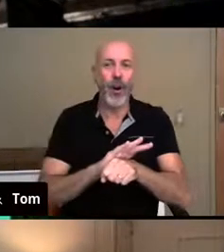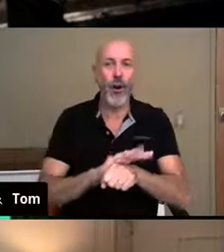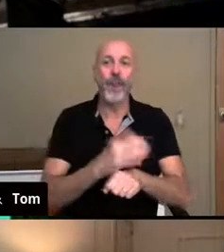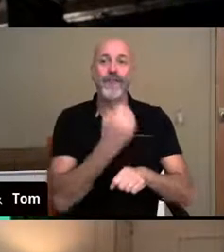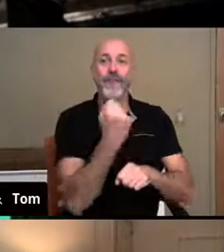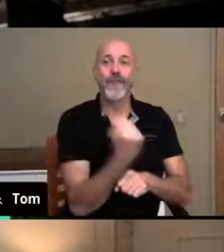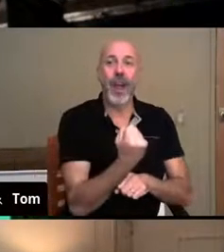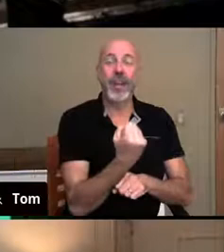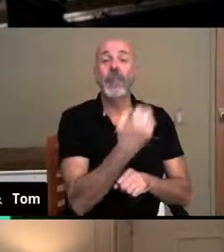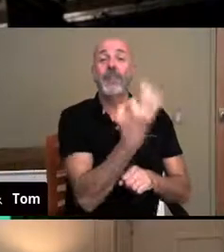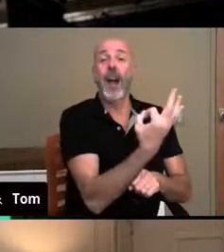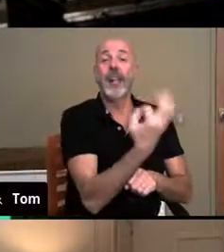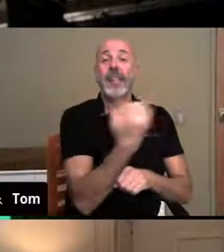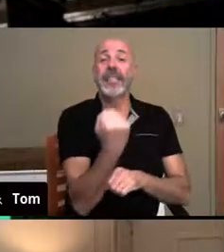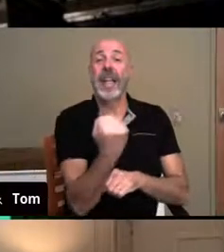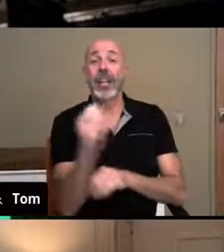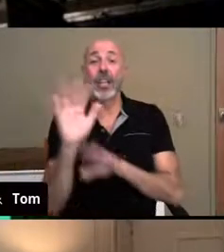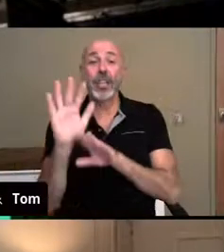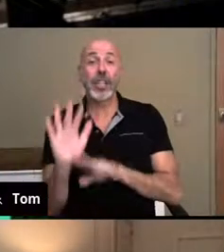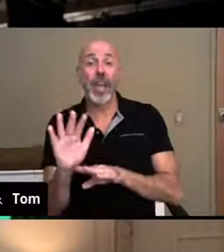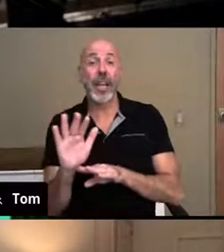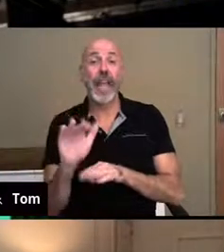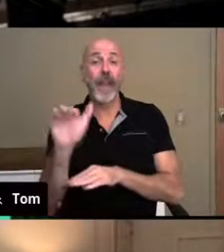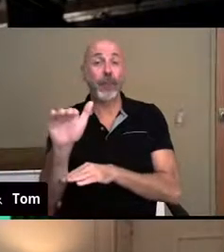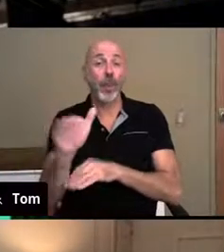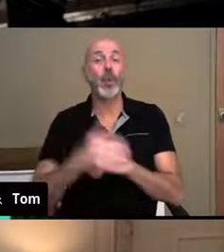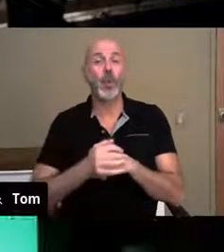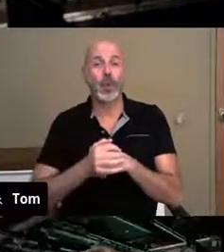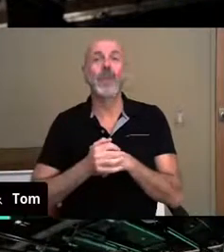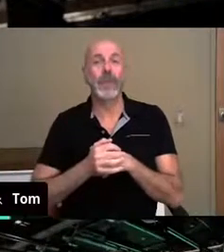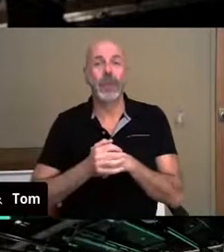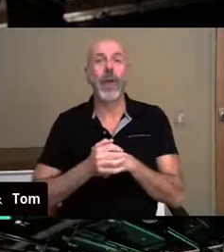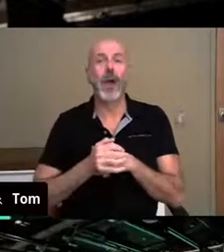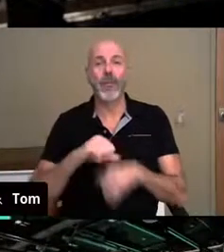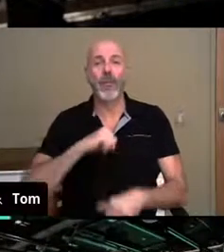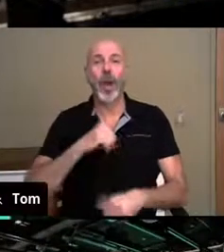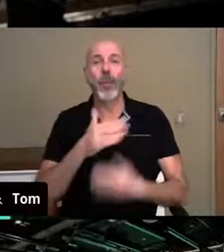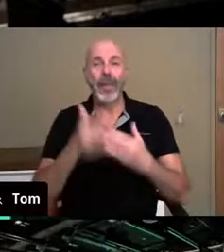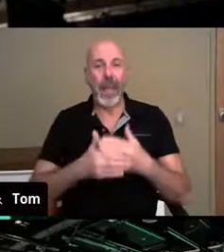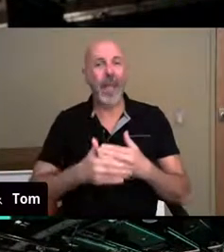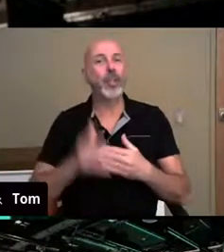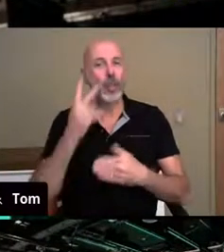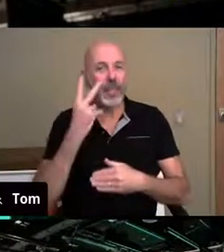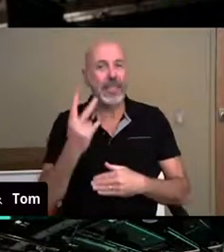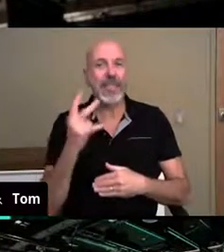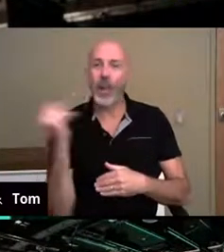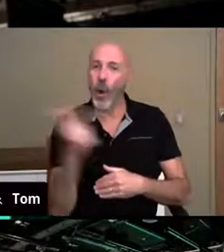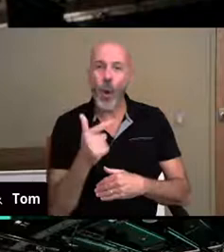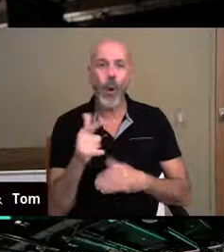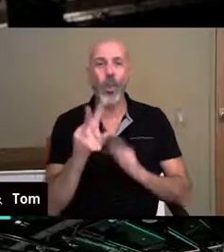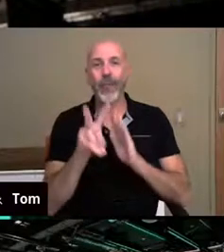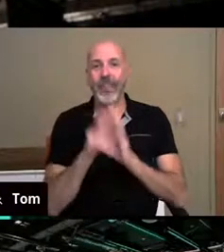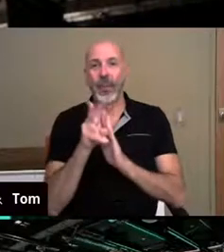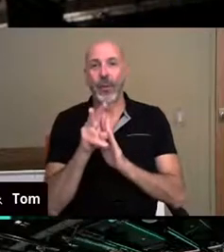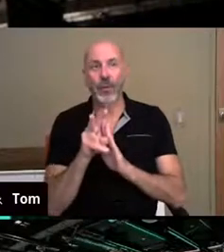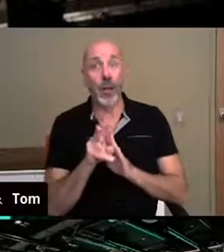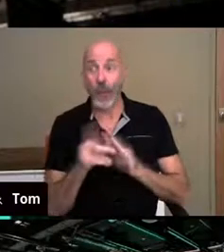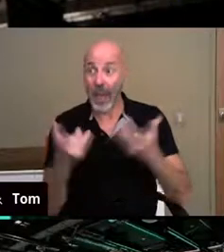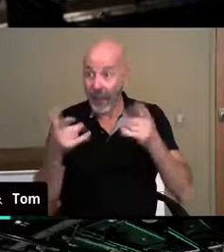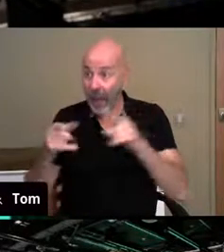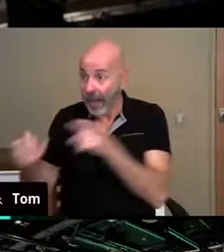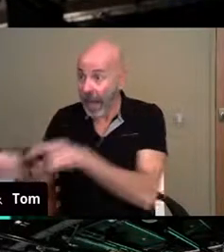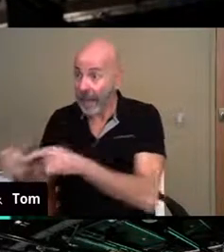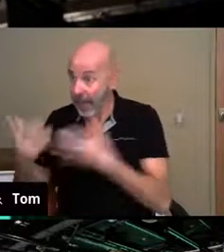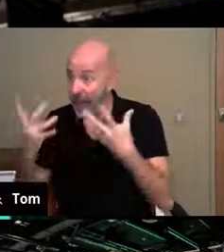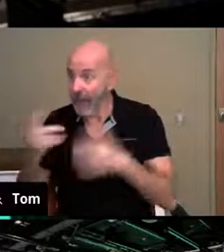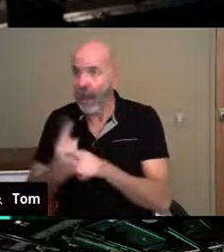Saturday night and Sunday brunch of Pride weekend. So we have a lot going on, don't we, Craig? Oh, we certainly do. And